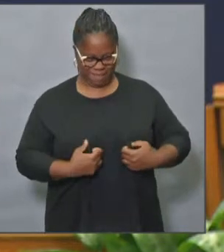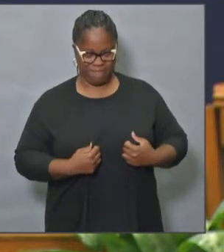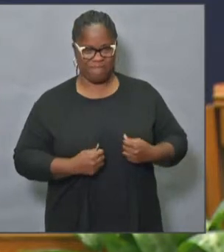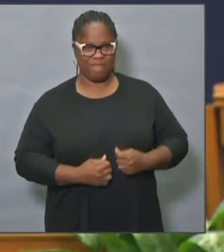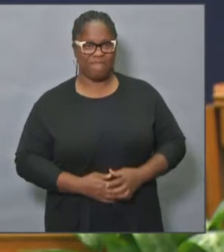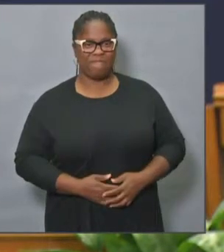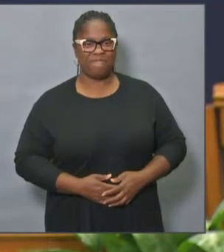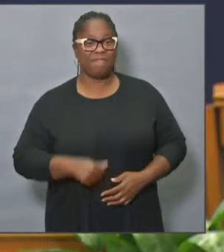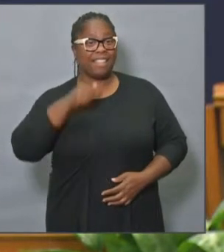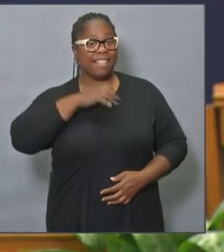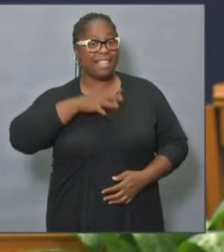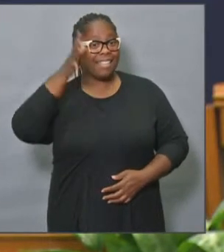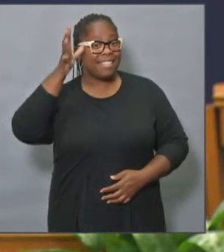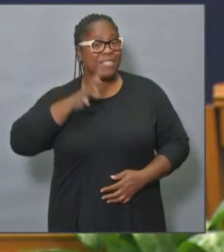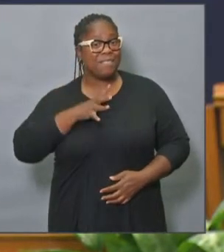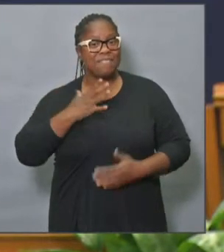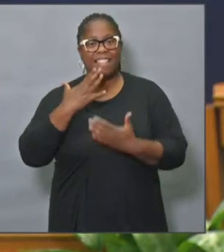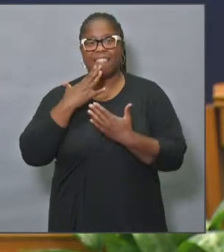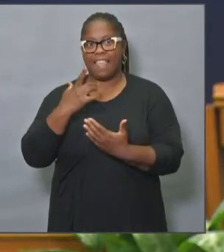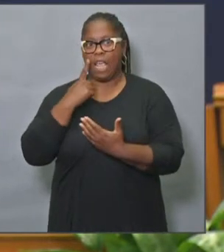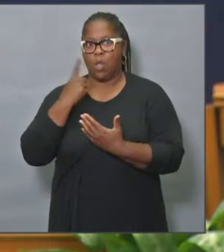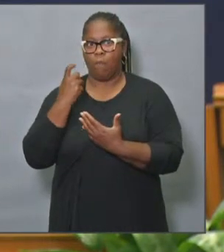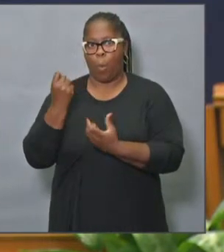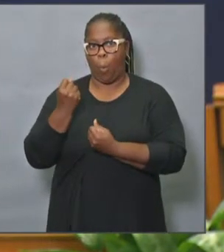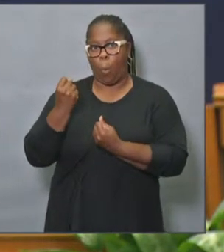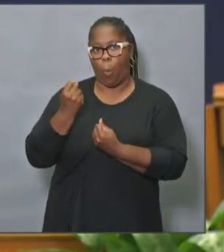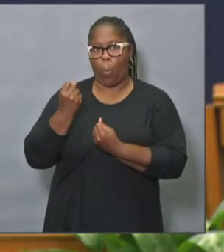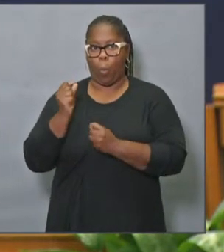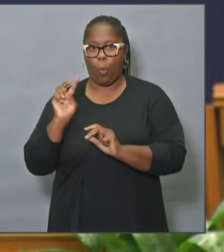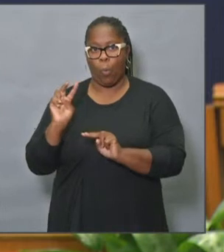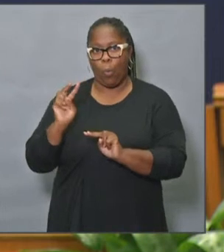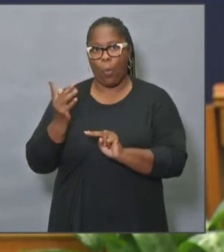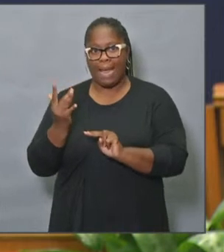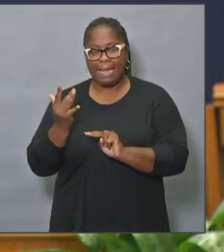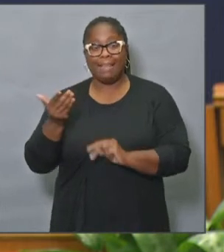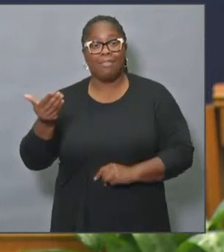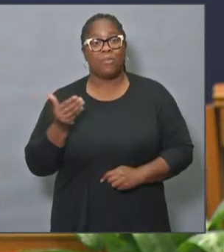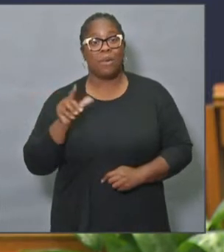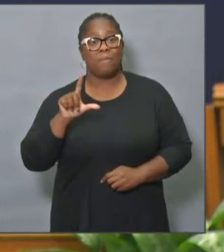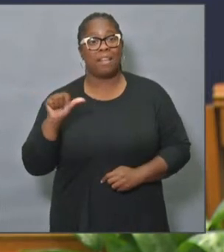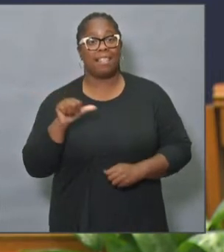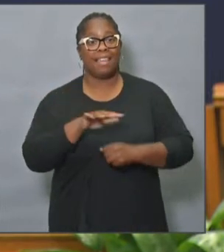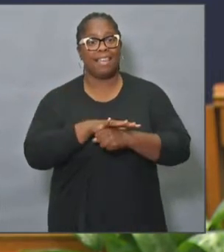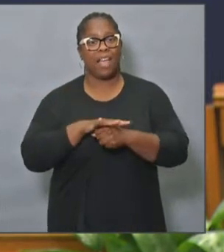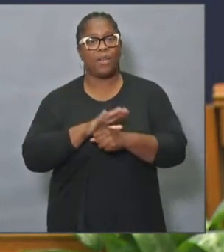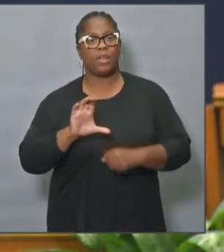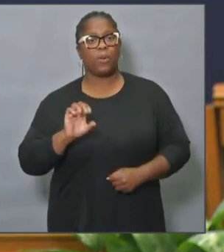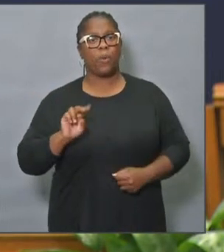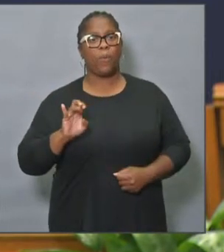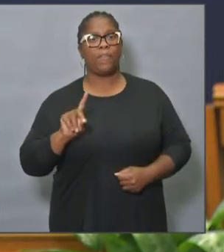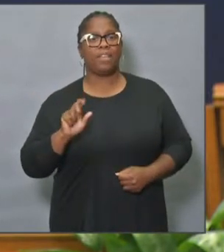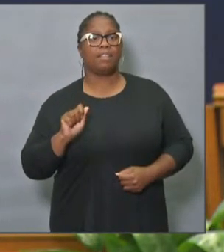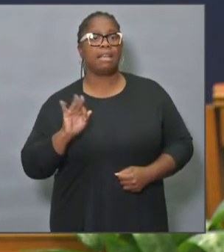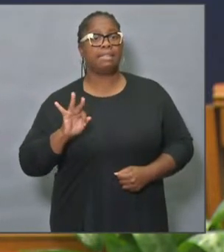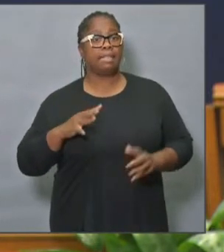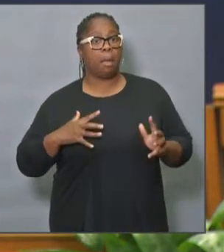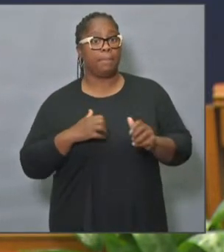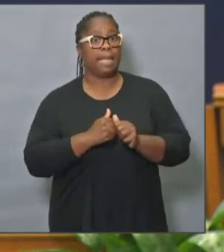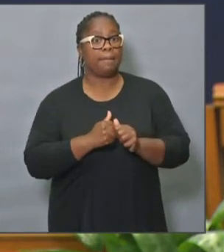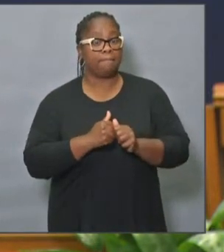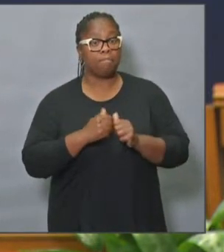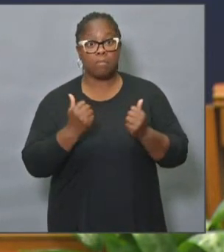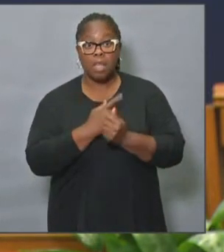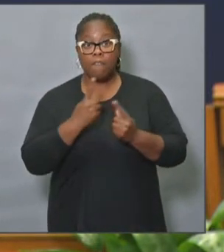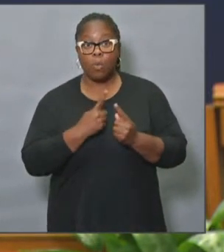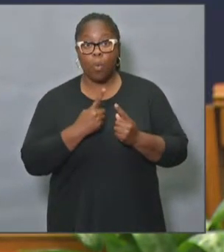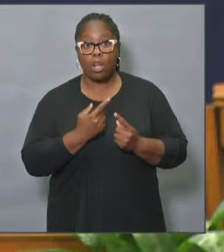And ladies and gentlemen, we do thank you for standing by, welcoming you to the LA County COVID-19 update. Everyone